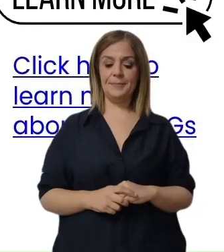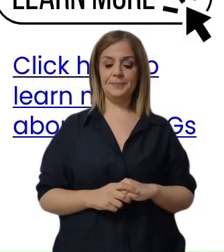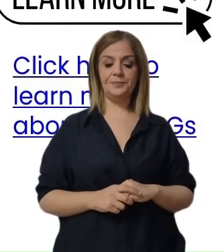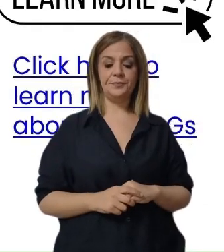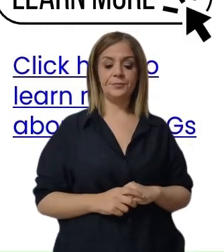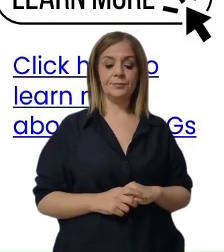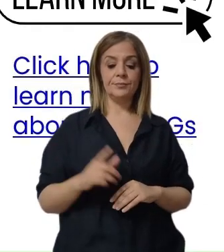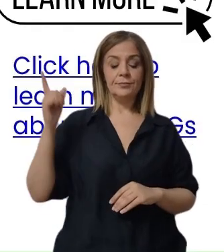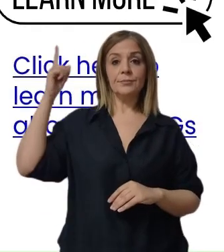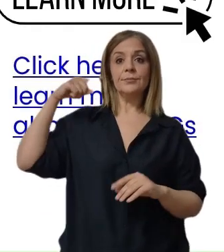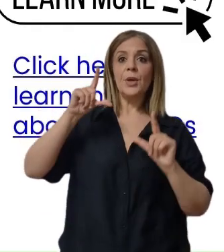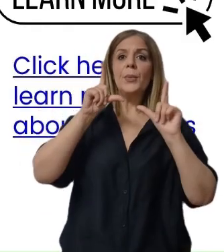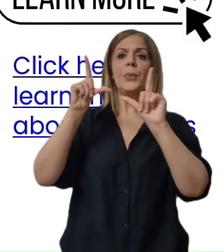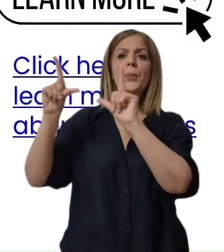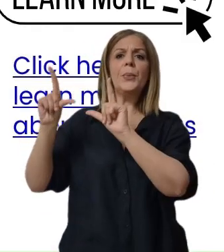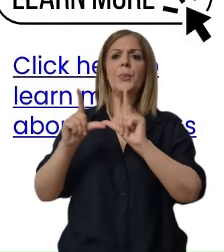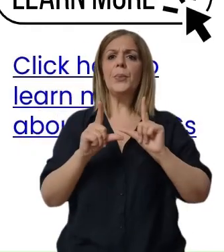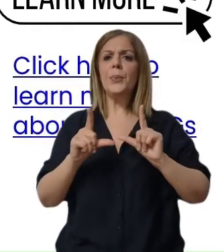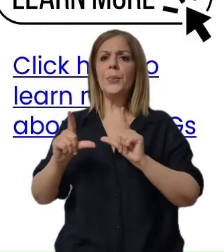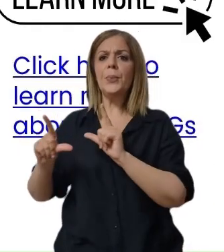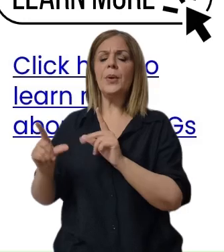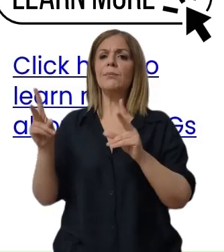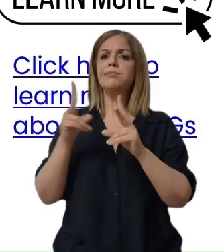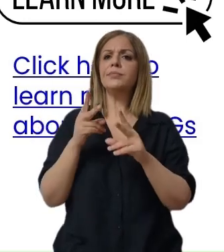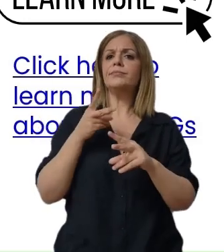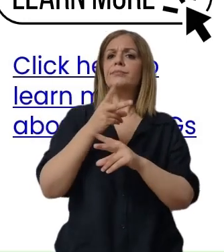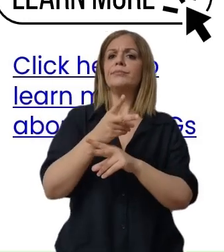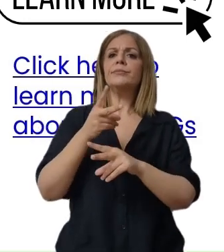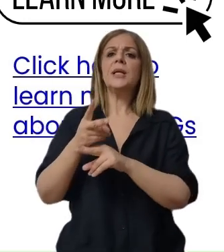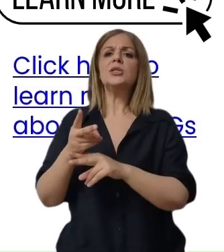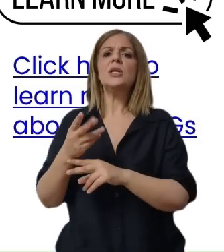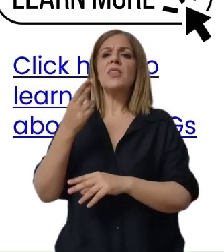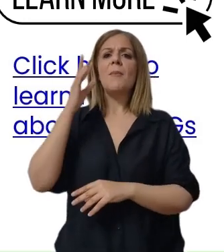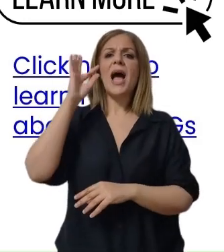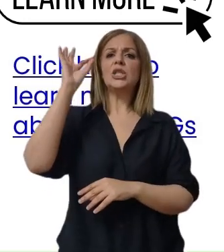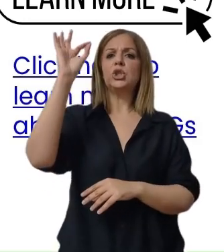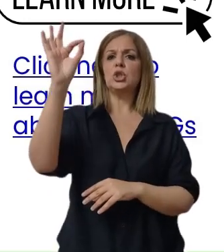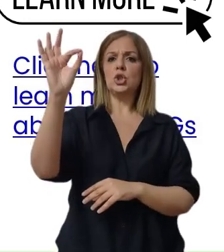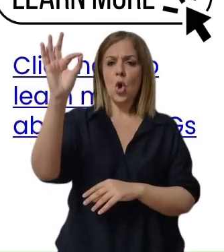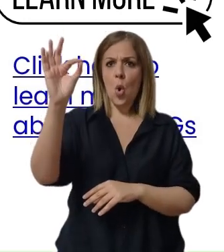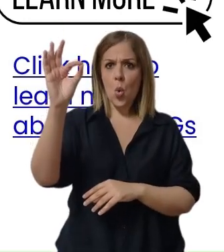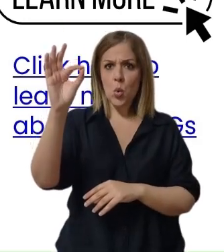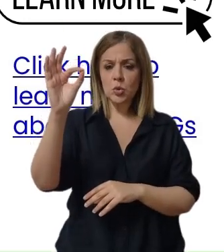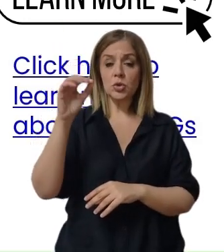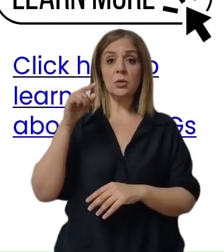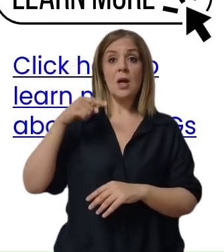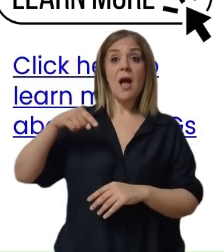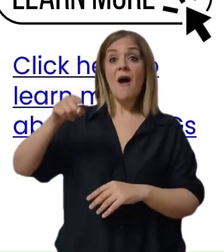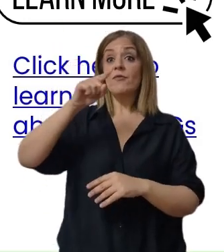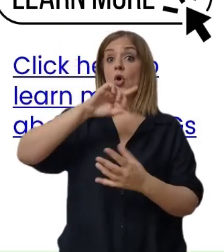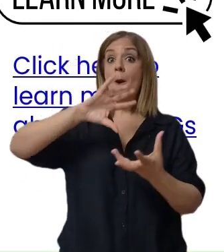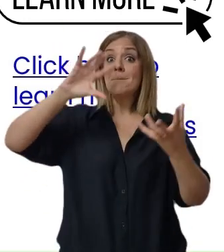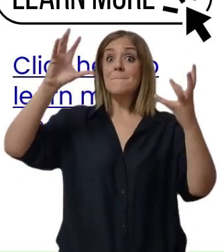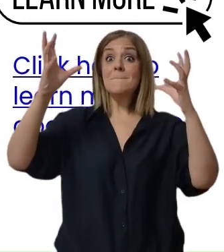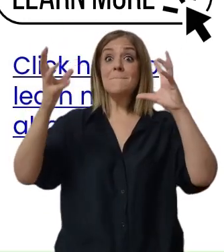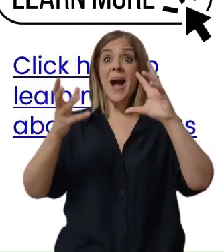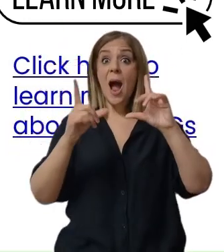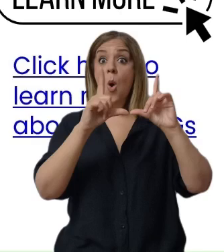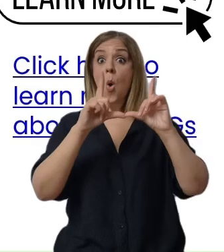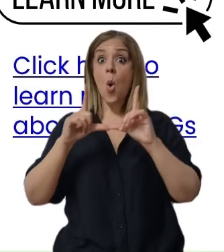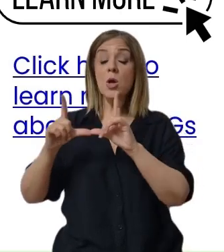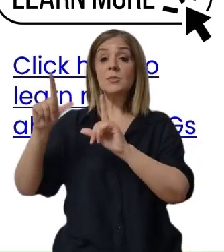Here is a short introduction to Sustainable Development Goals. The Sustainable Development Goals are a global roadmap created